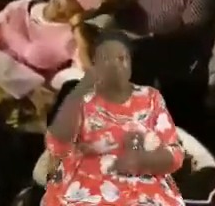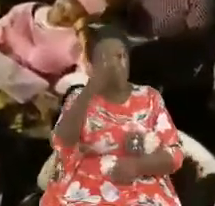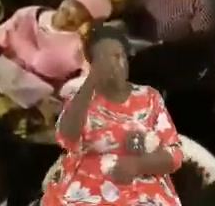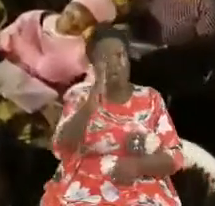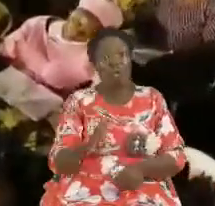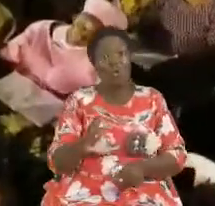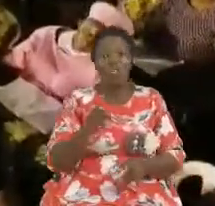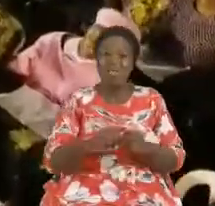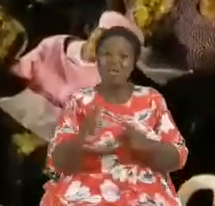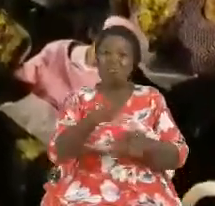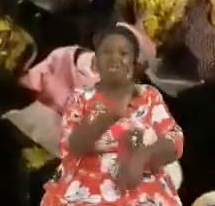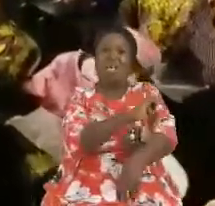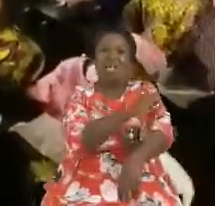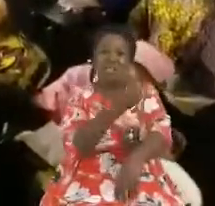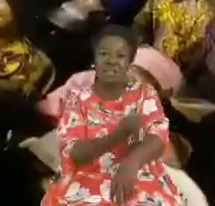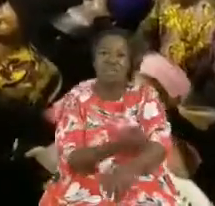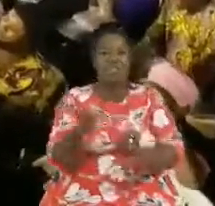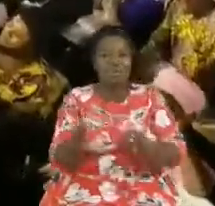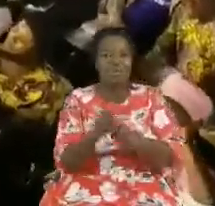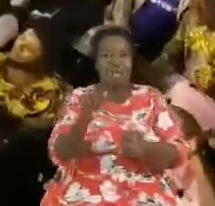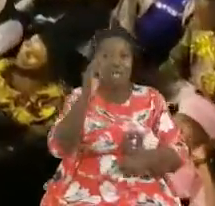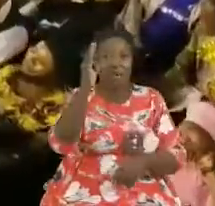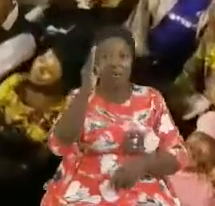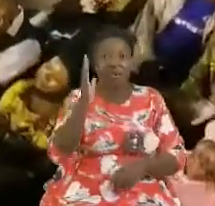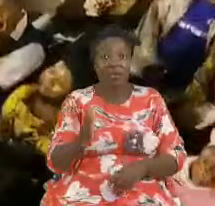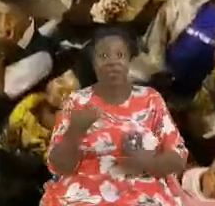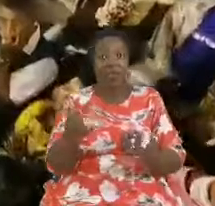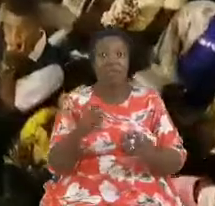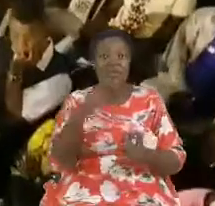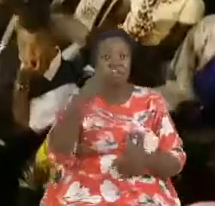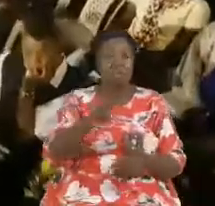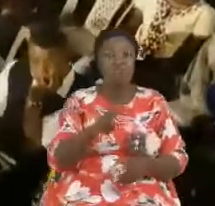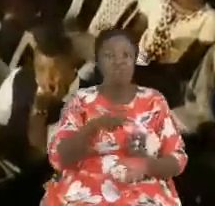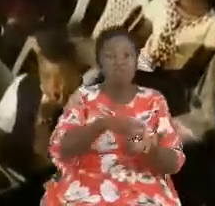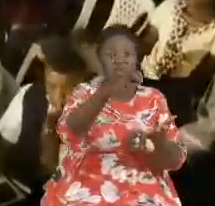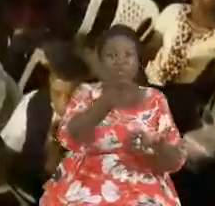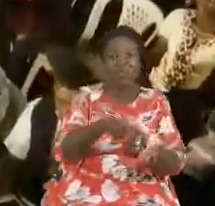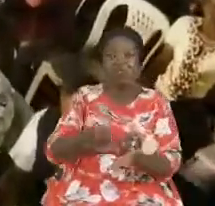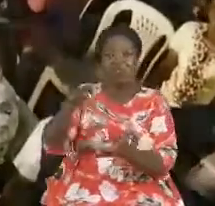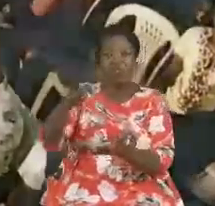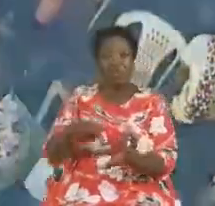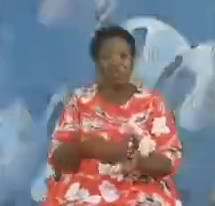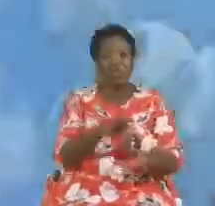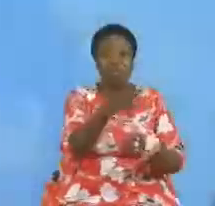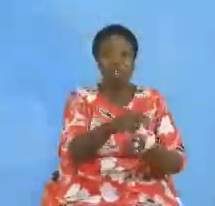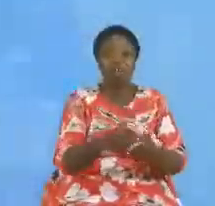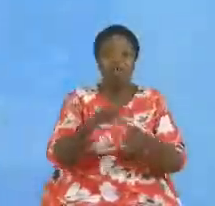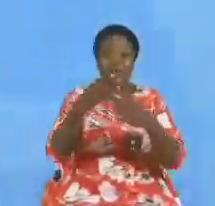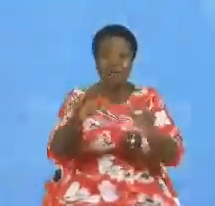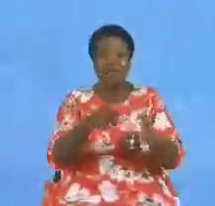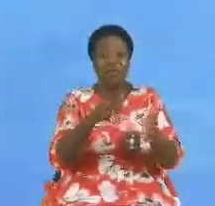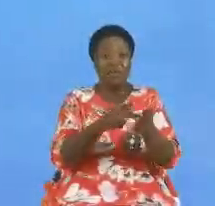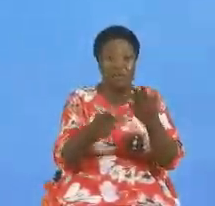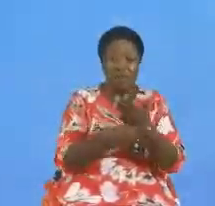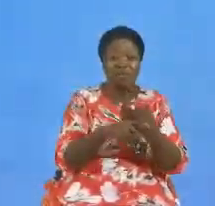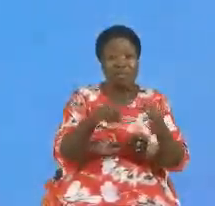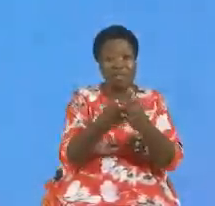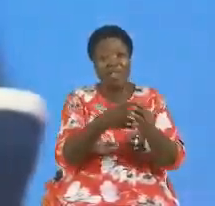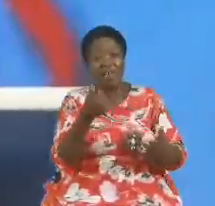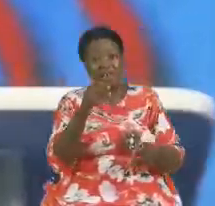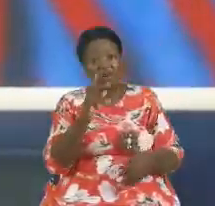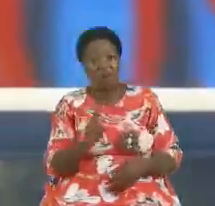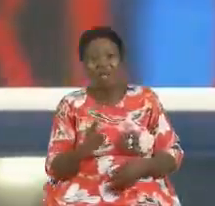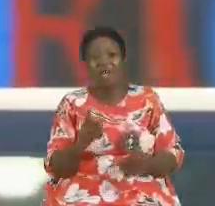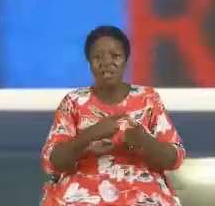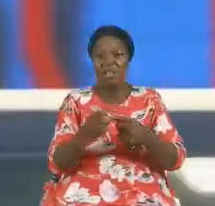for God, but they expend energy. And when, like a preacher like me now, pastor, you know, we jump here, we jump there,